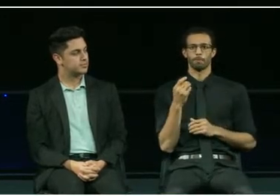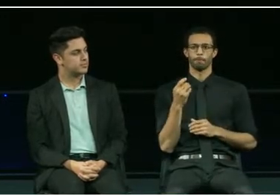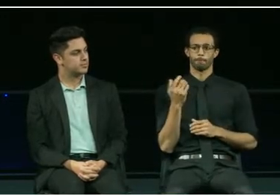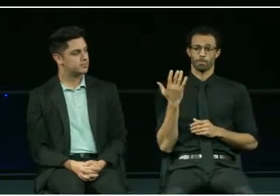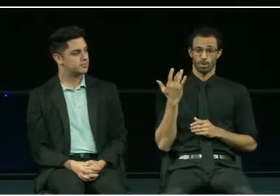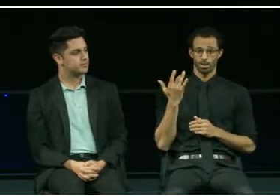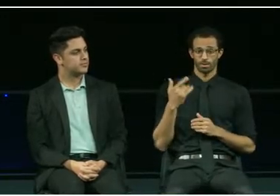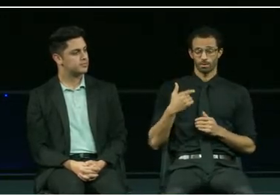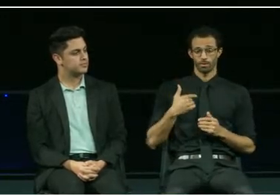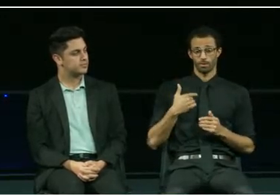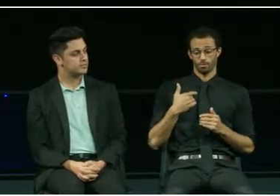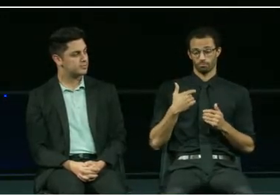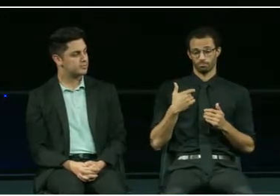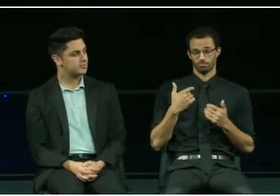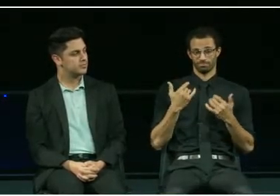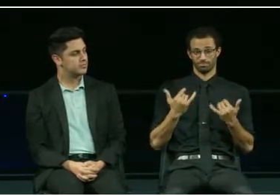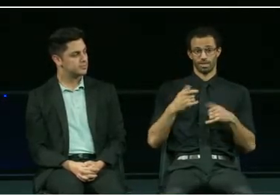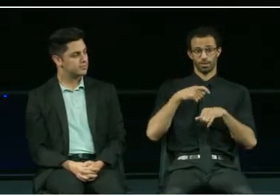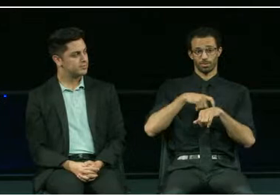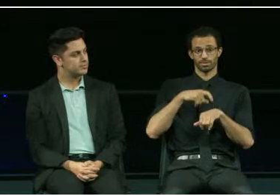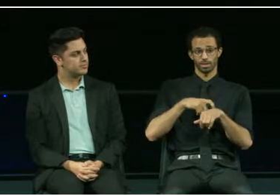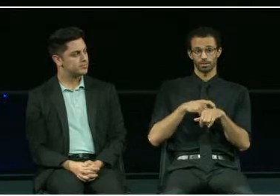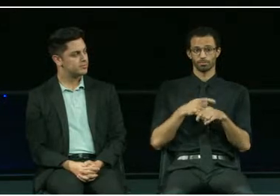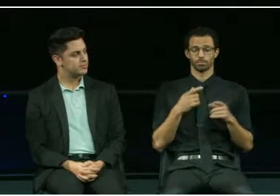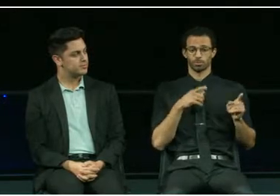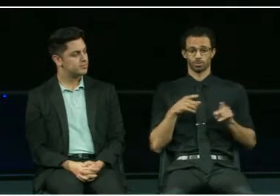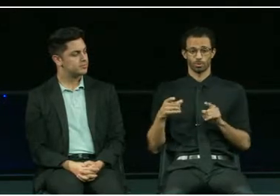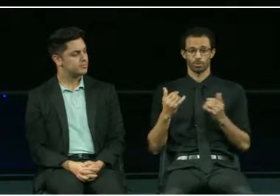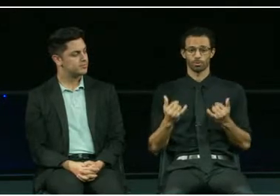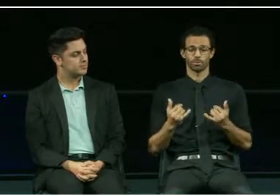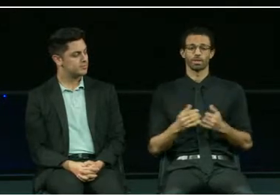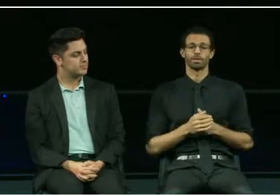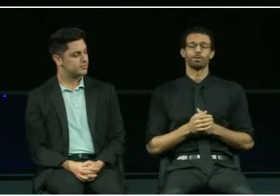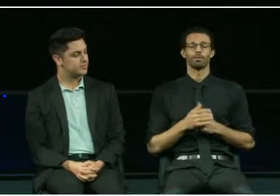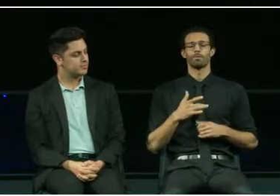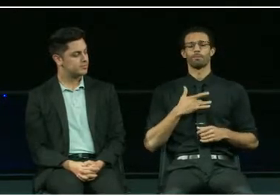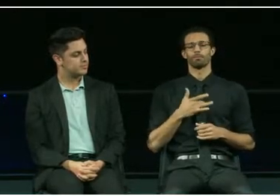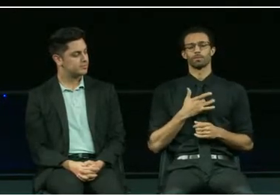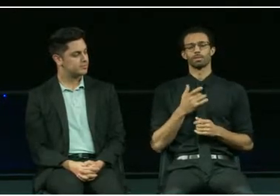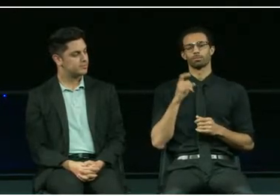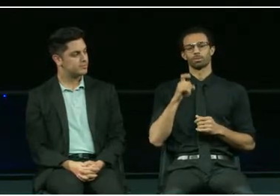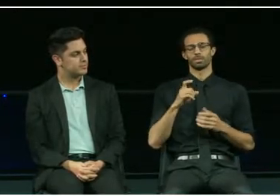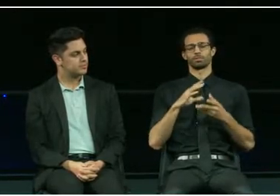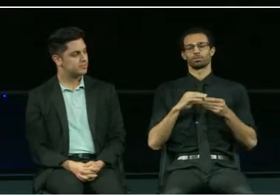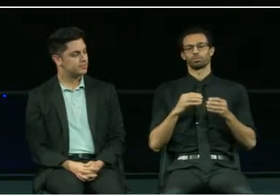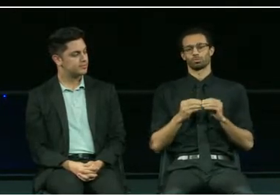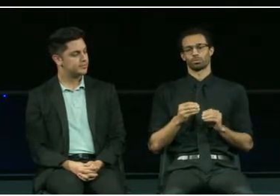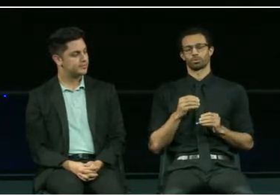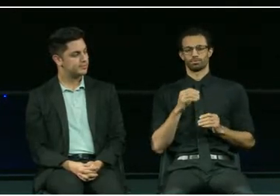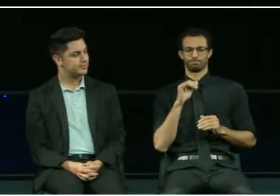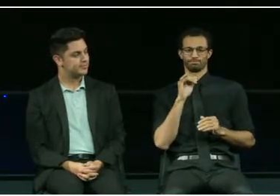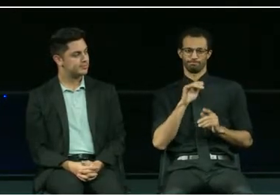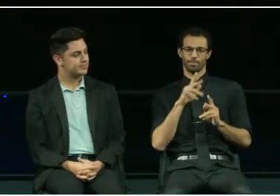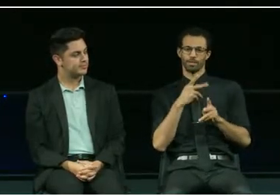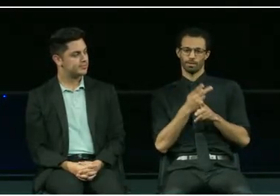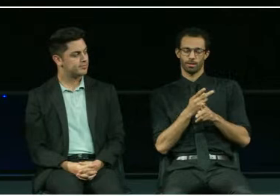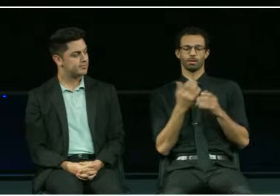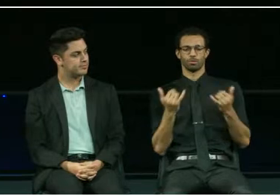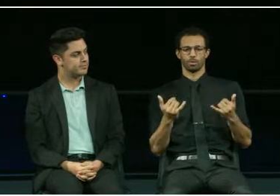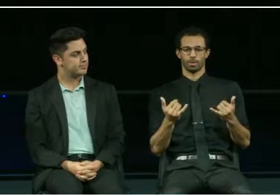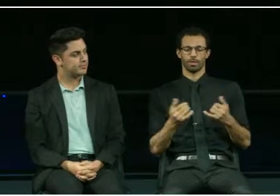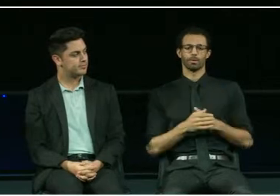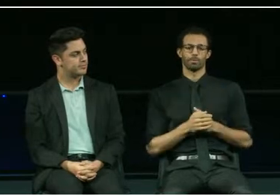because of the times we live in right now. And we just felt like we need stories like this right now.